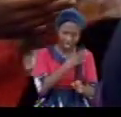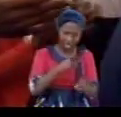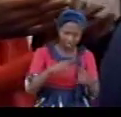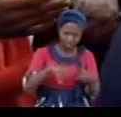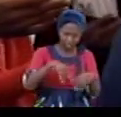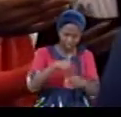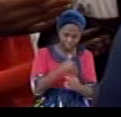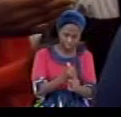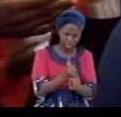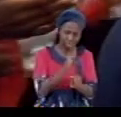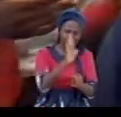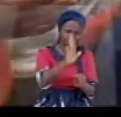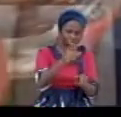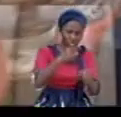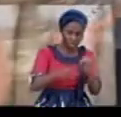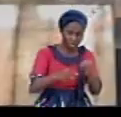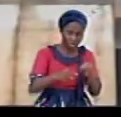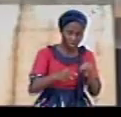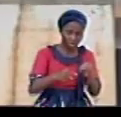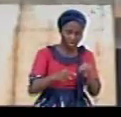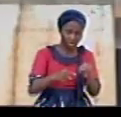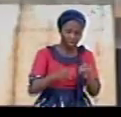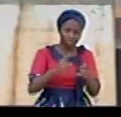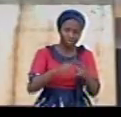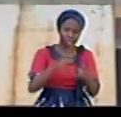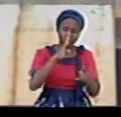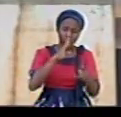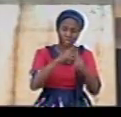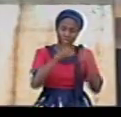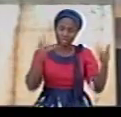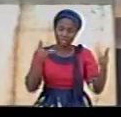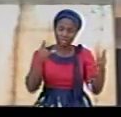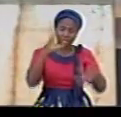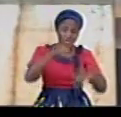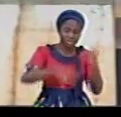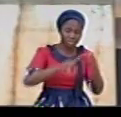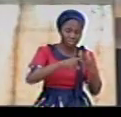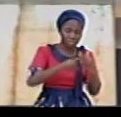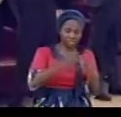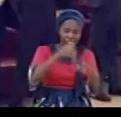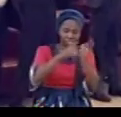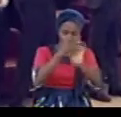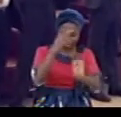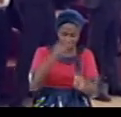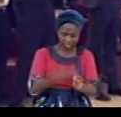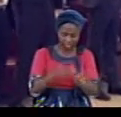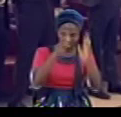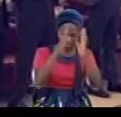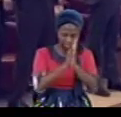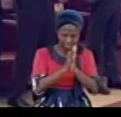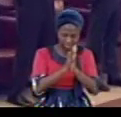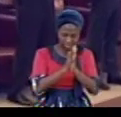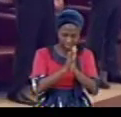your latter end greater than your beginning in Jesus' name.